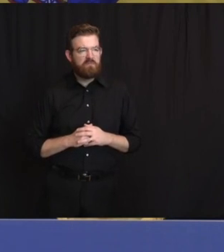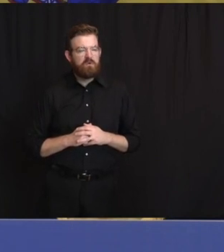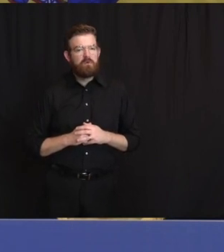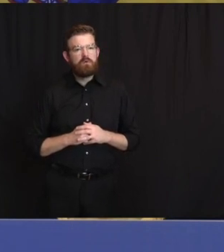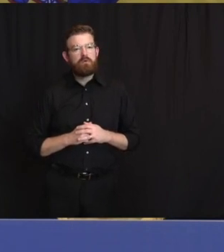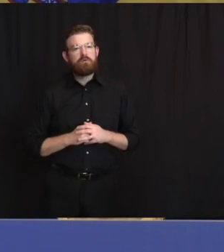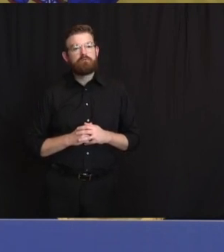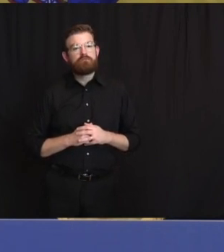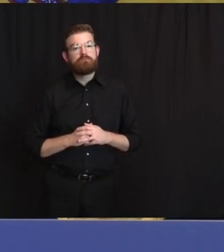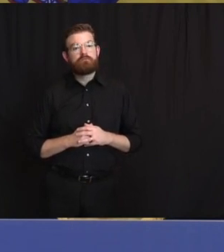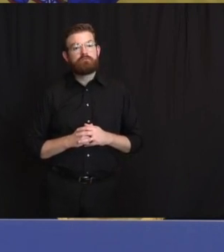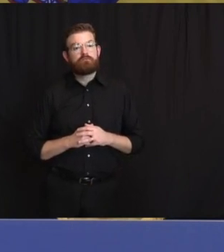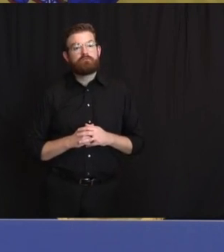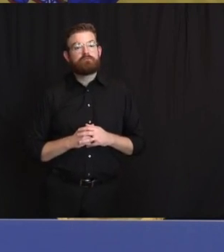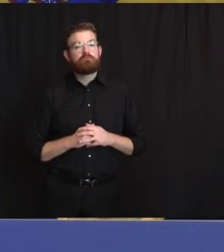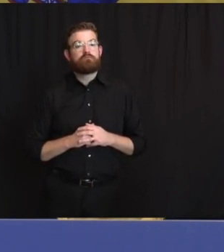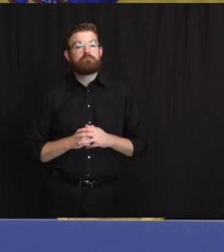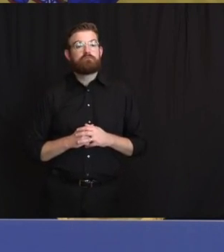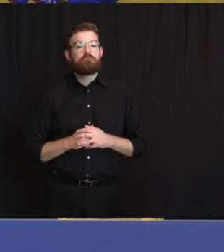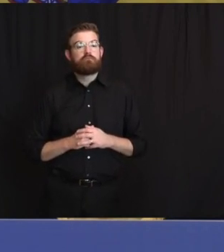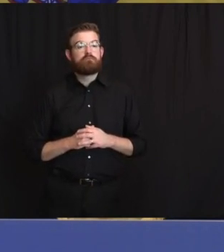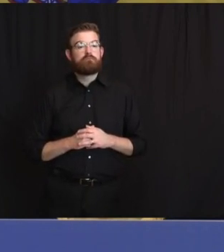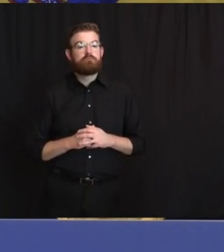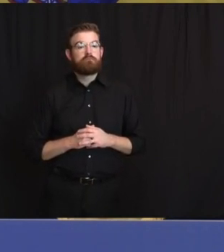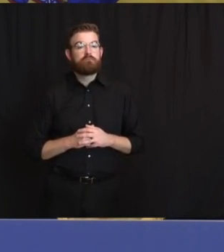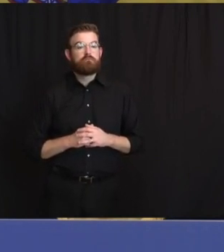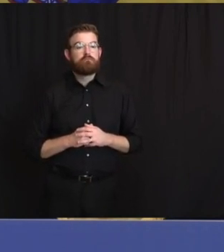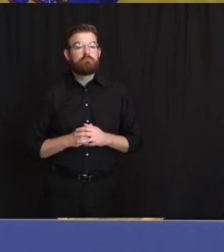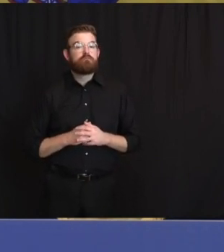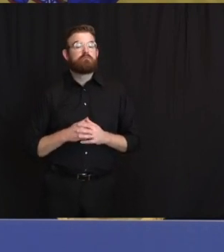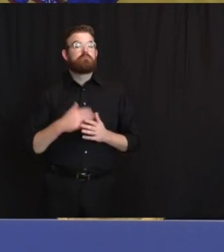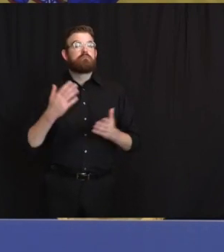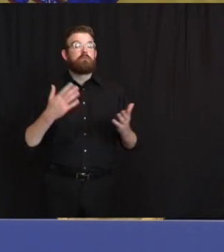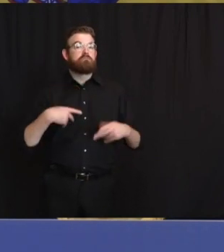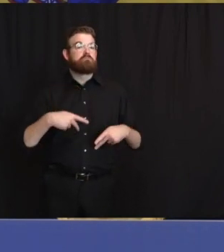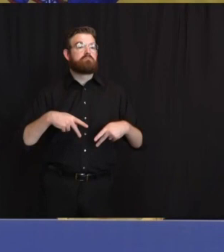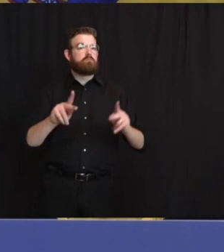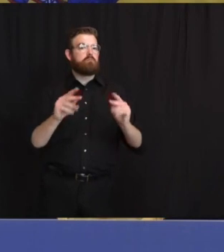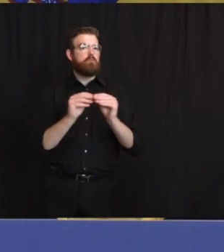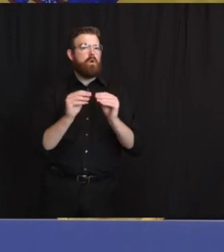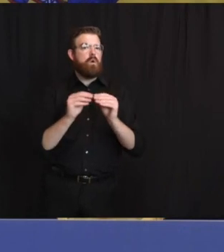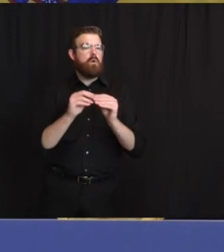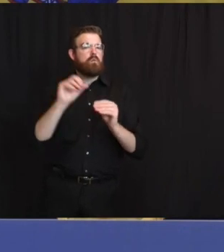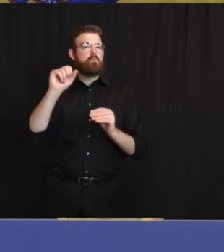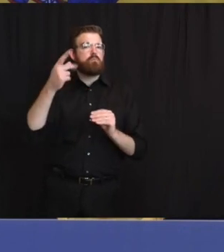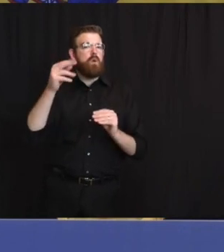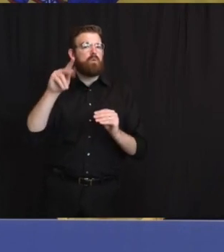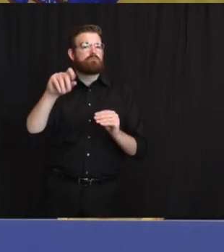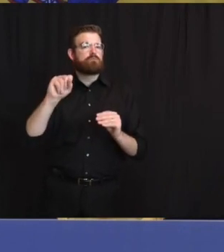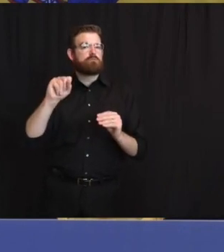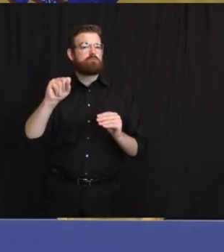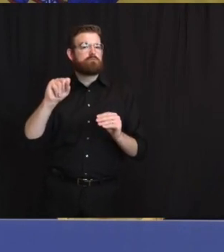of outdoor sports to kick in, the high contact stuff.